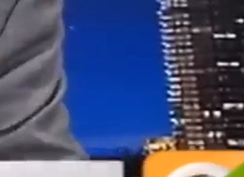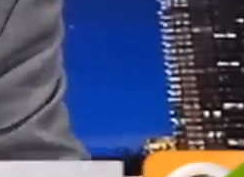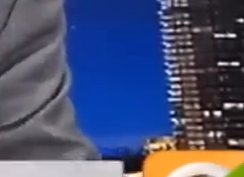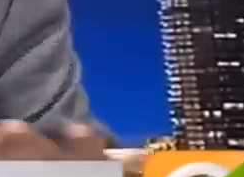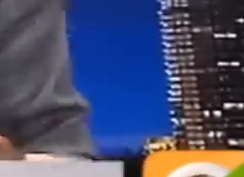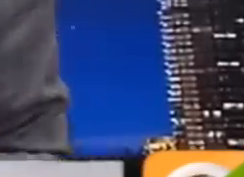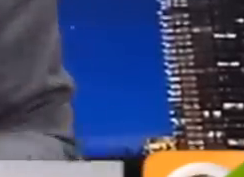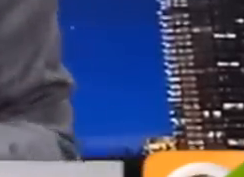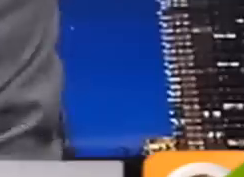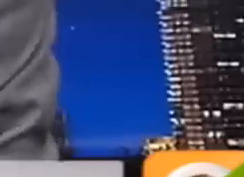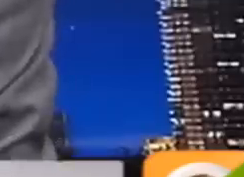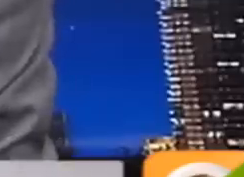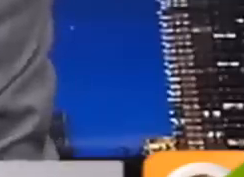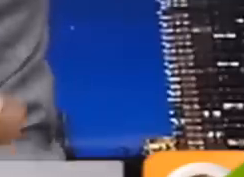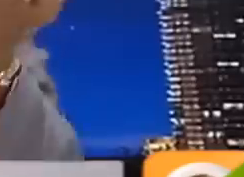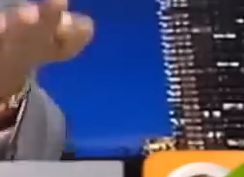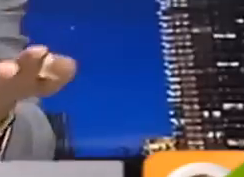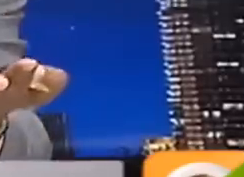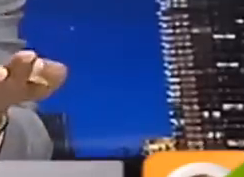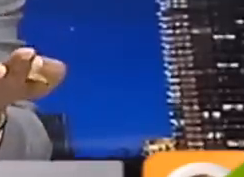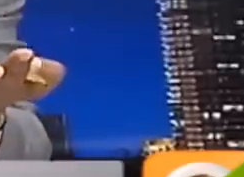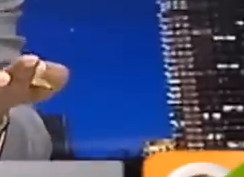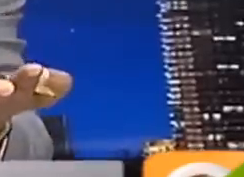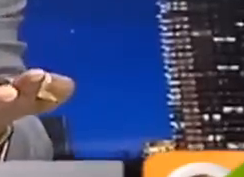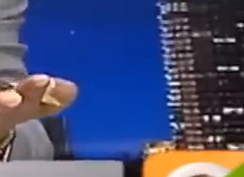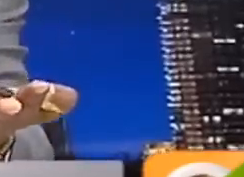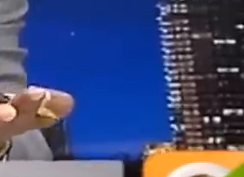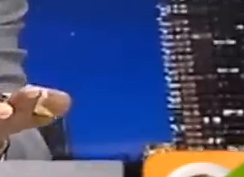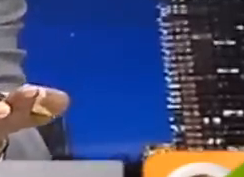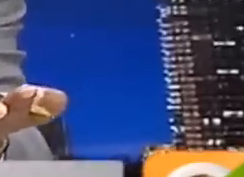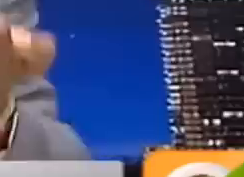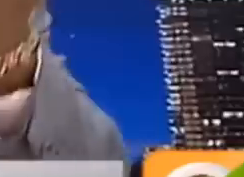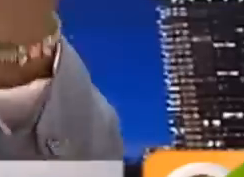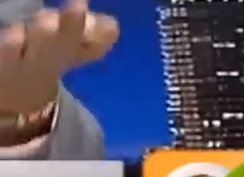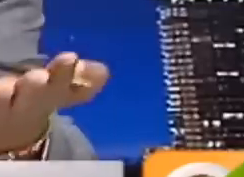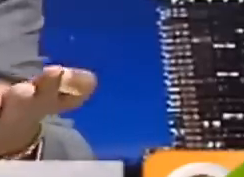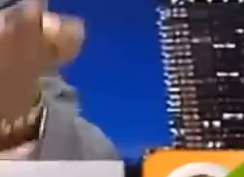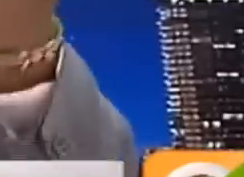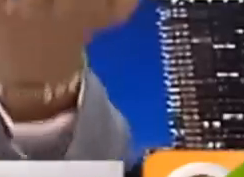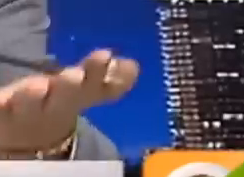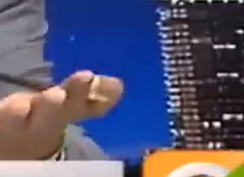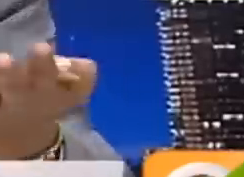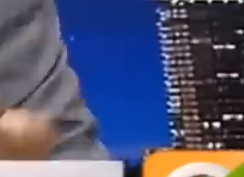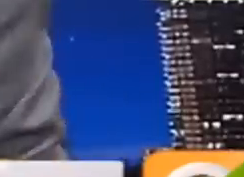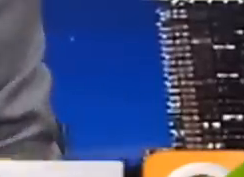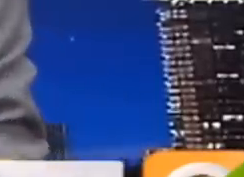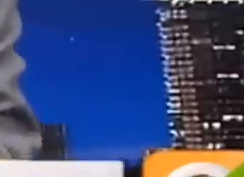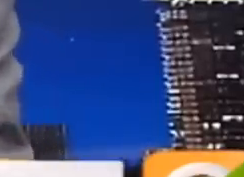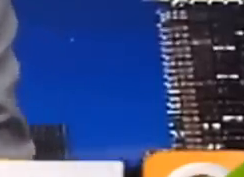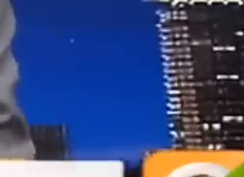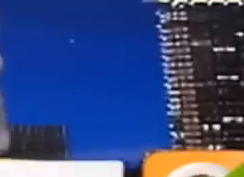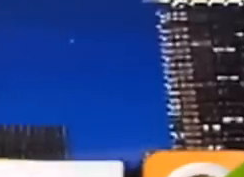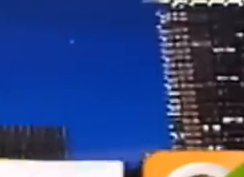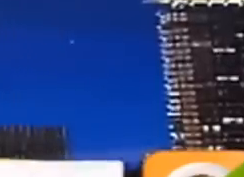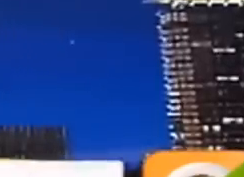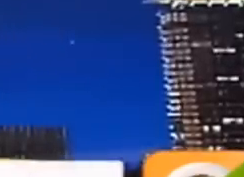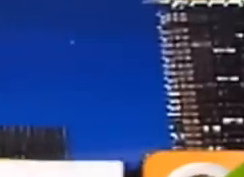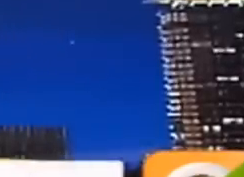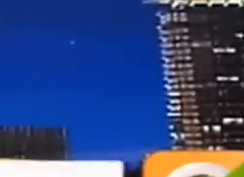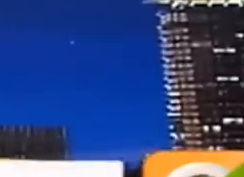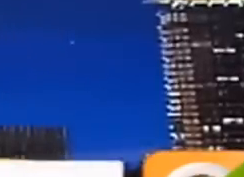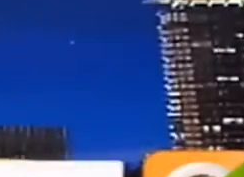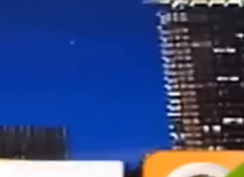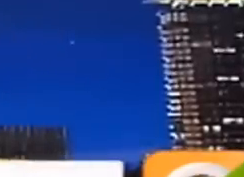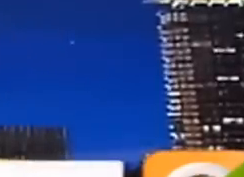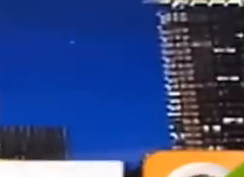this forever. I cannot fight this fight against some communities and some parties and some regions, and then I bequeath to my children the